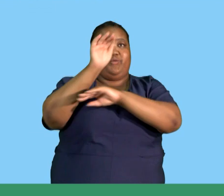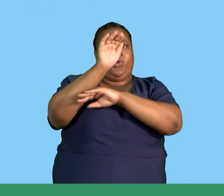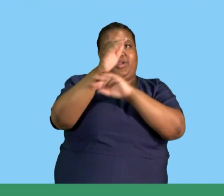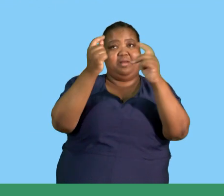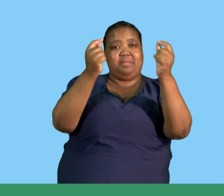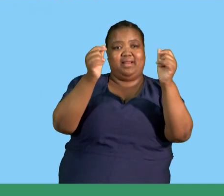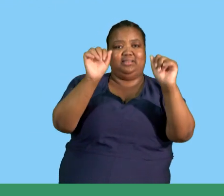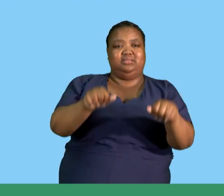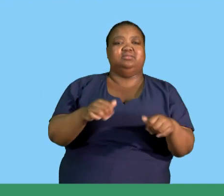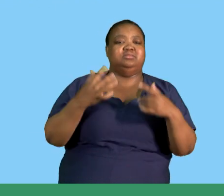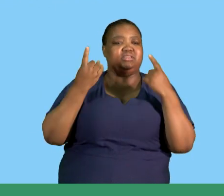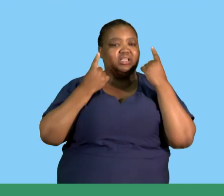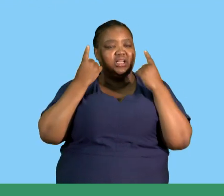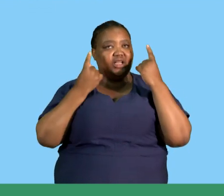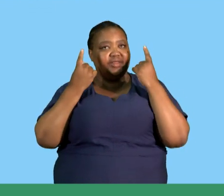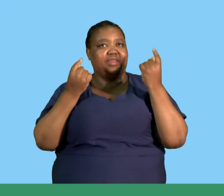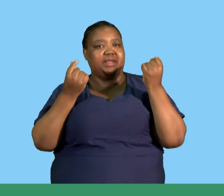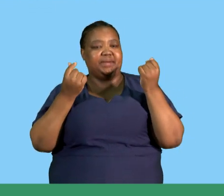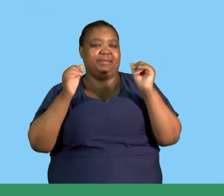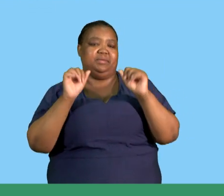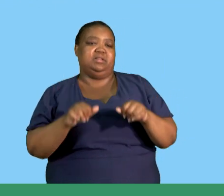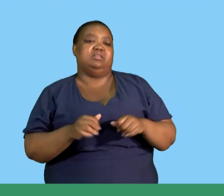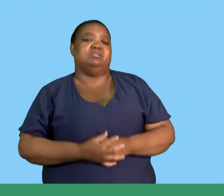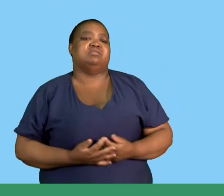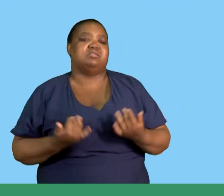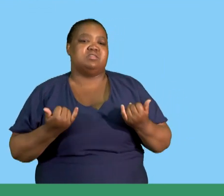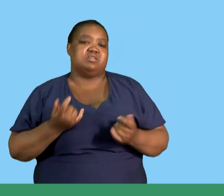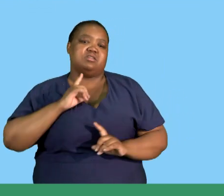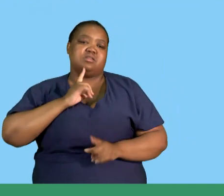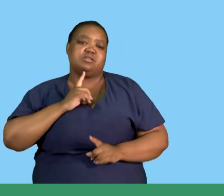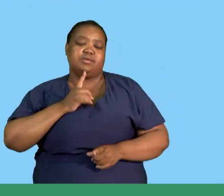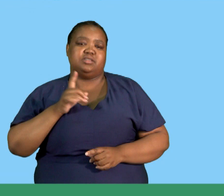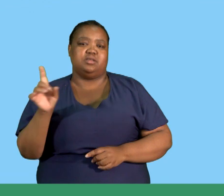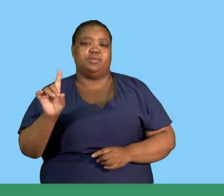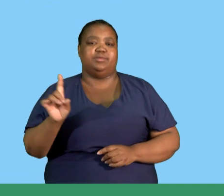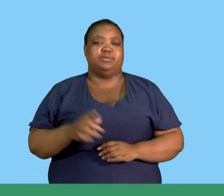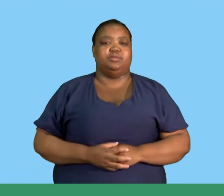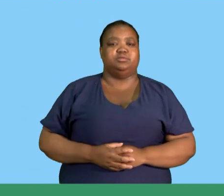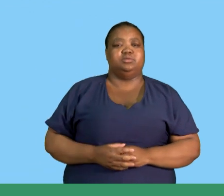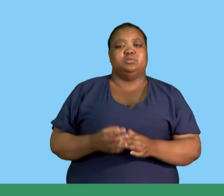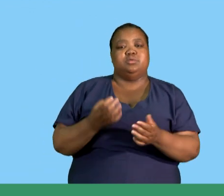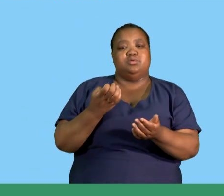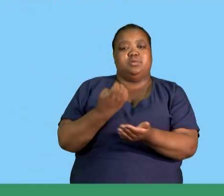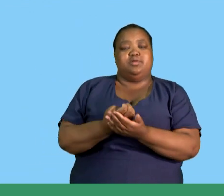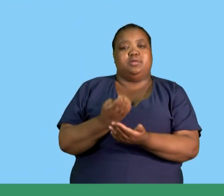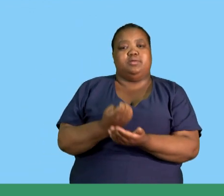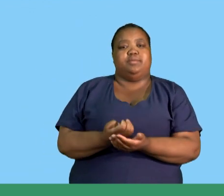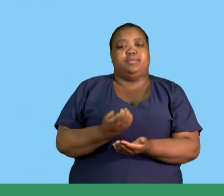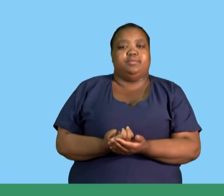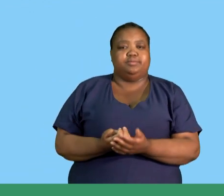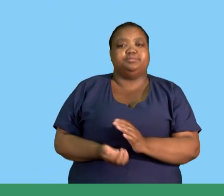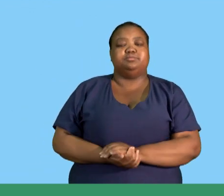see currency, you think of money. So what is the answer here? The right answer is economical.